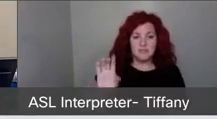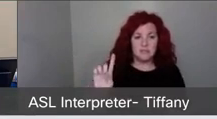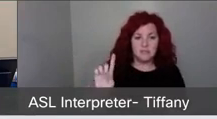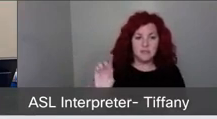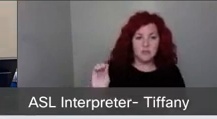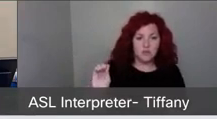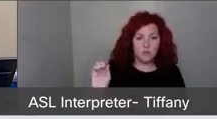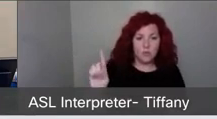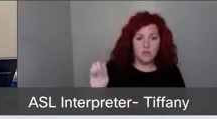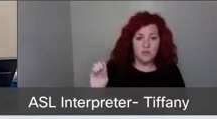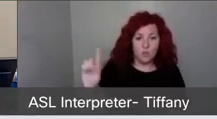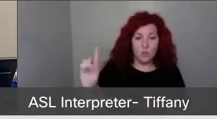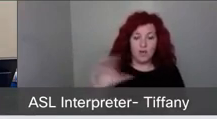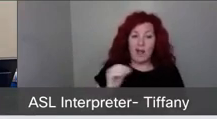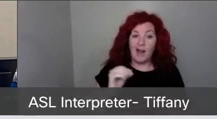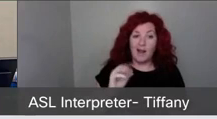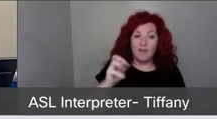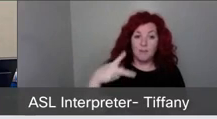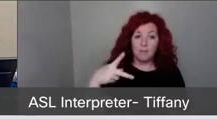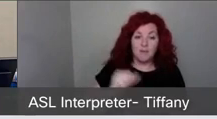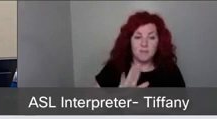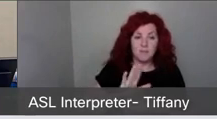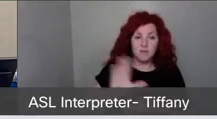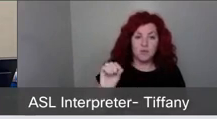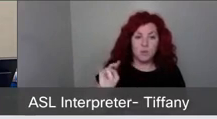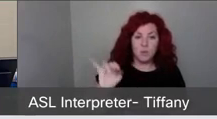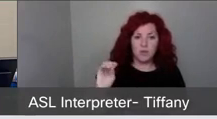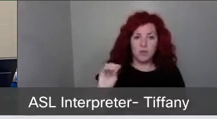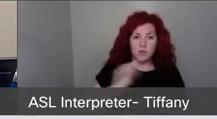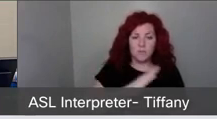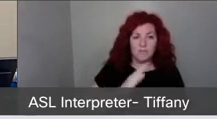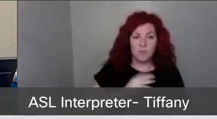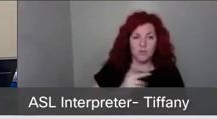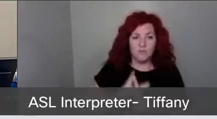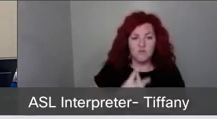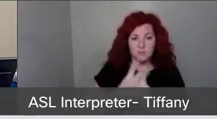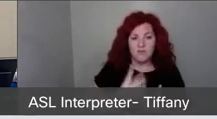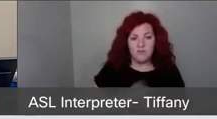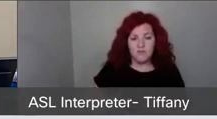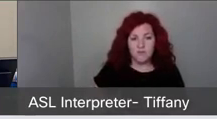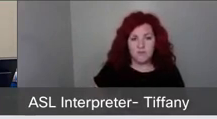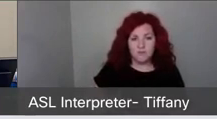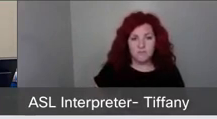10101, and the map submitted by the Navajo or the Coconino Board of Supervisors.